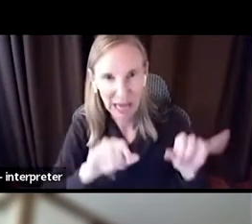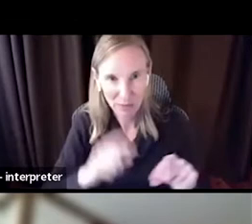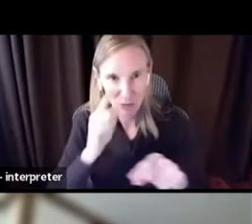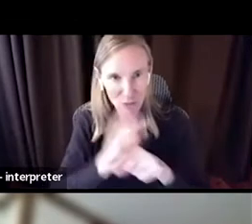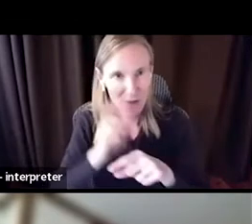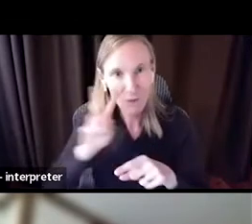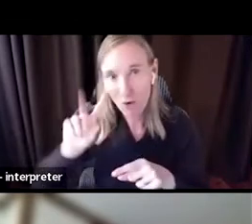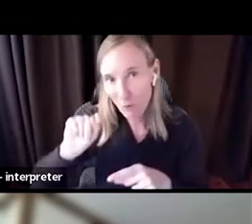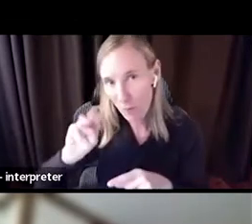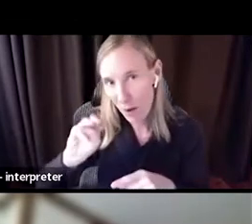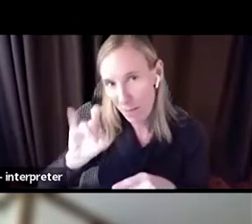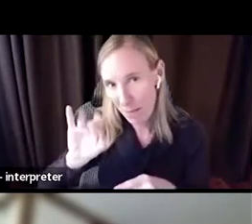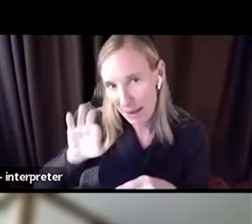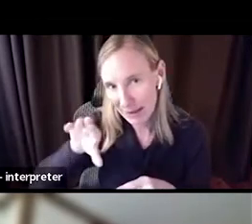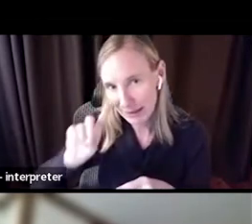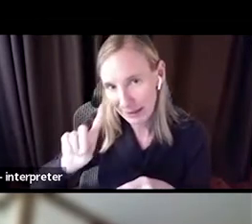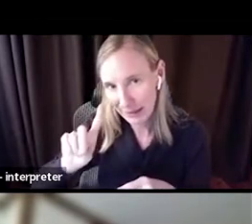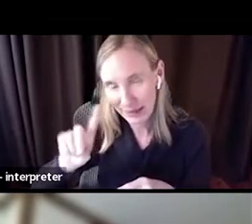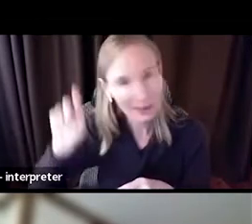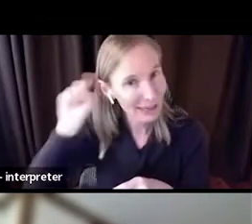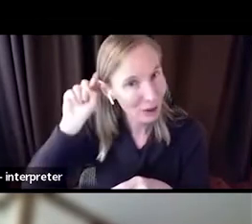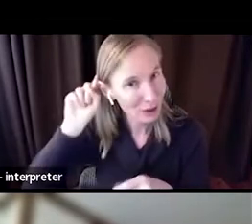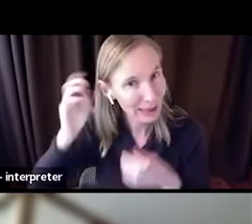hearing aid service benefit?